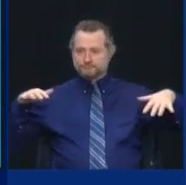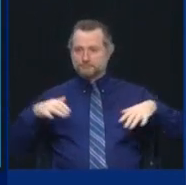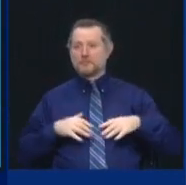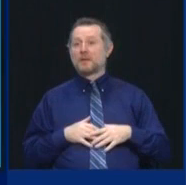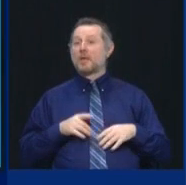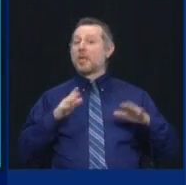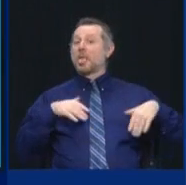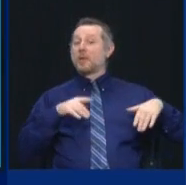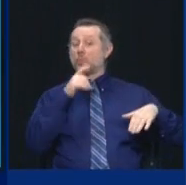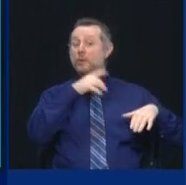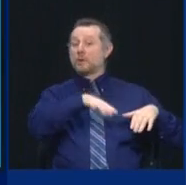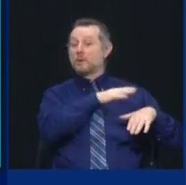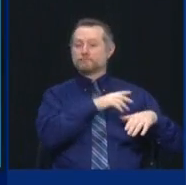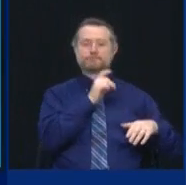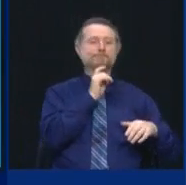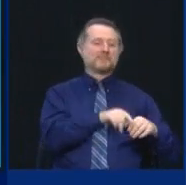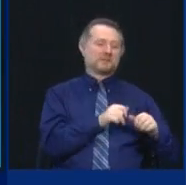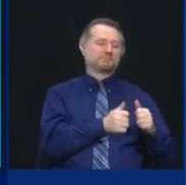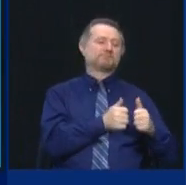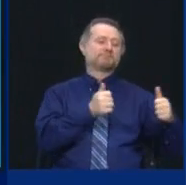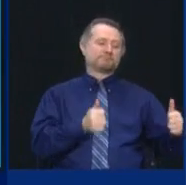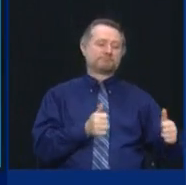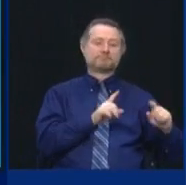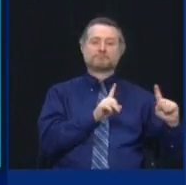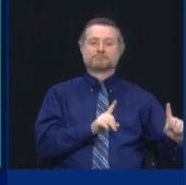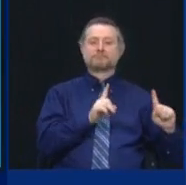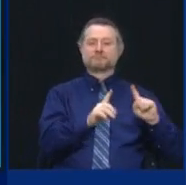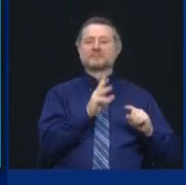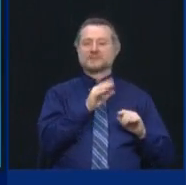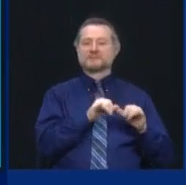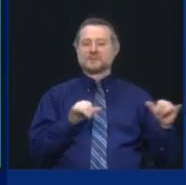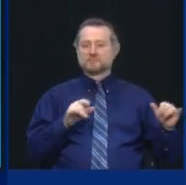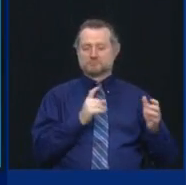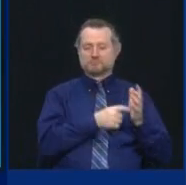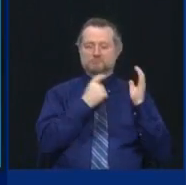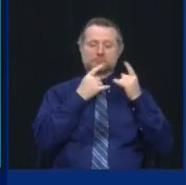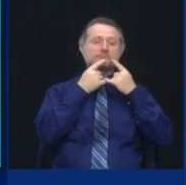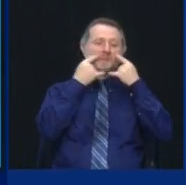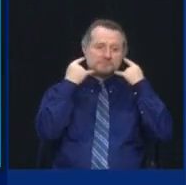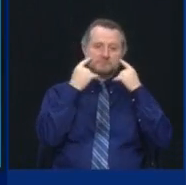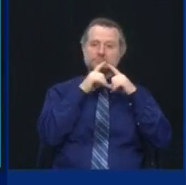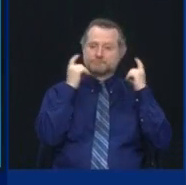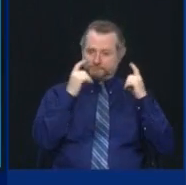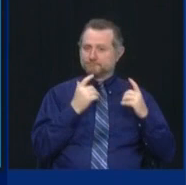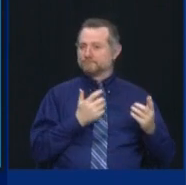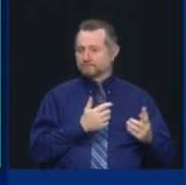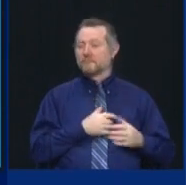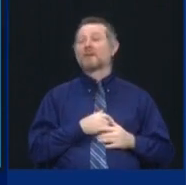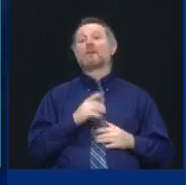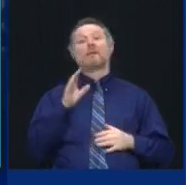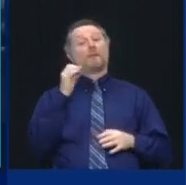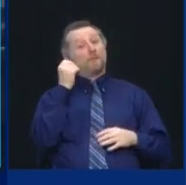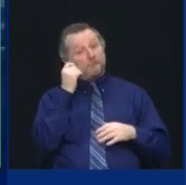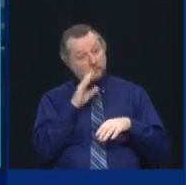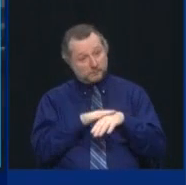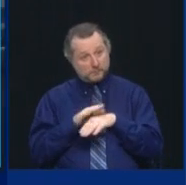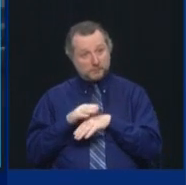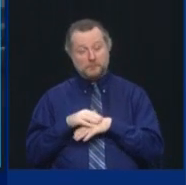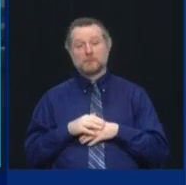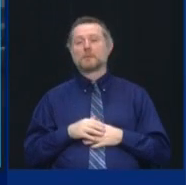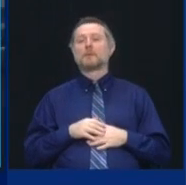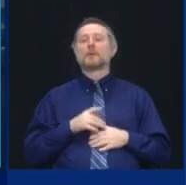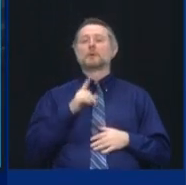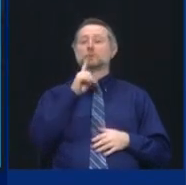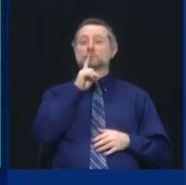Unvaccinated people have to do 6 feet social distancing and require a mask. But this is up to